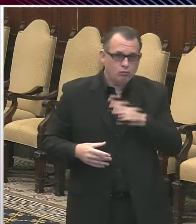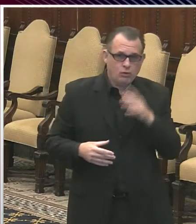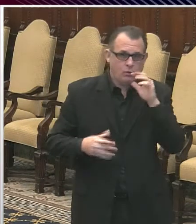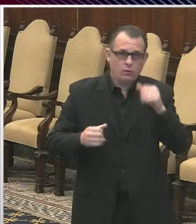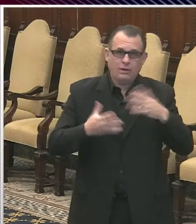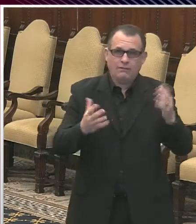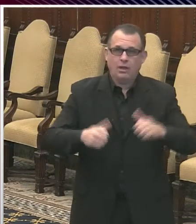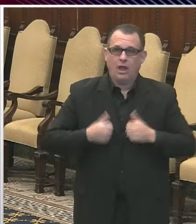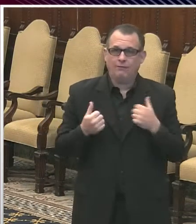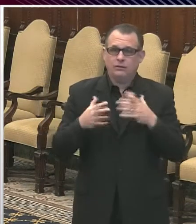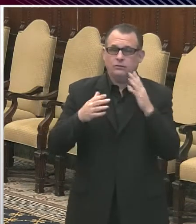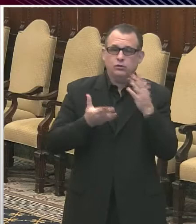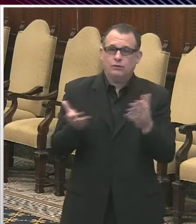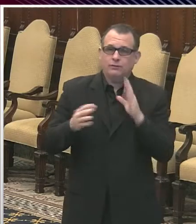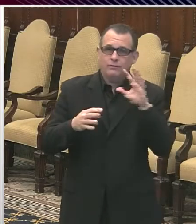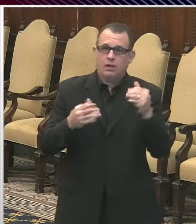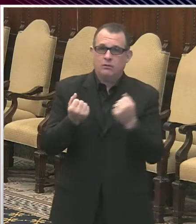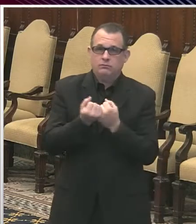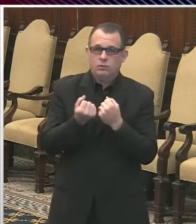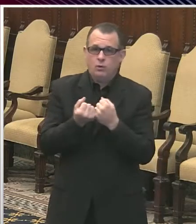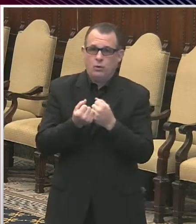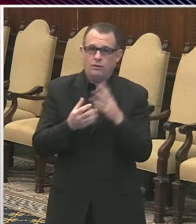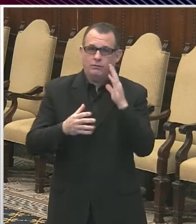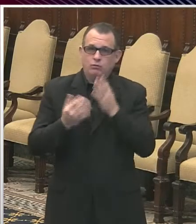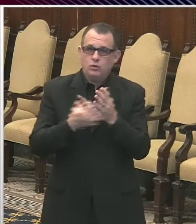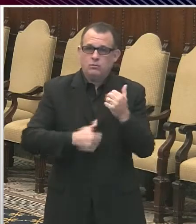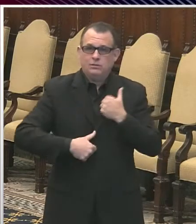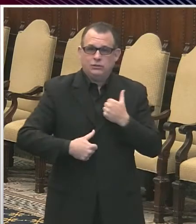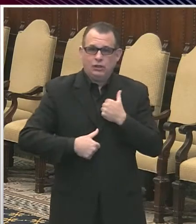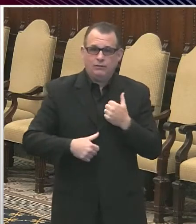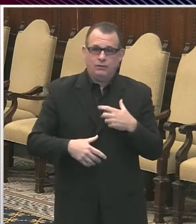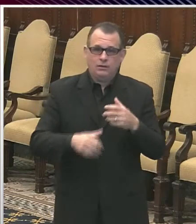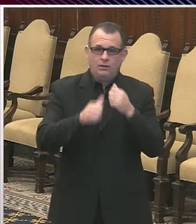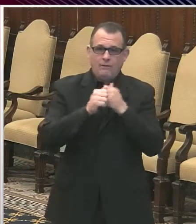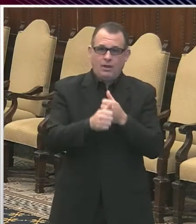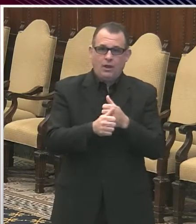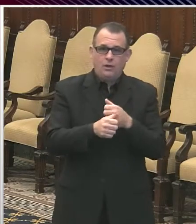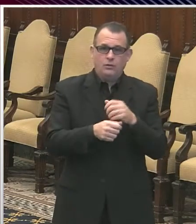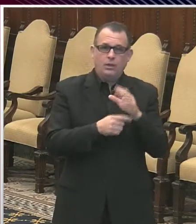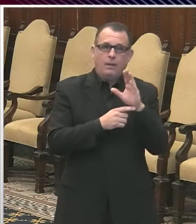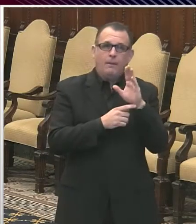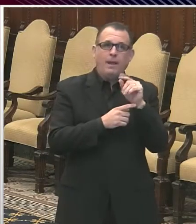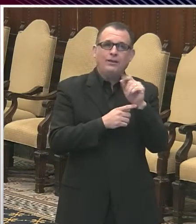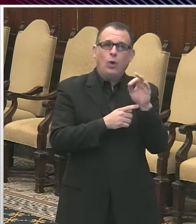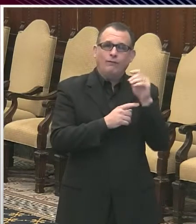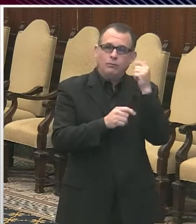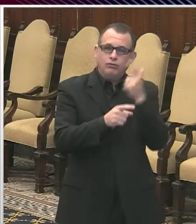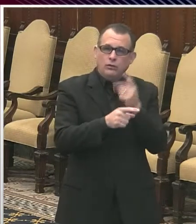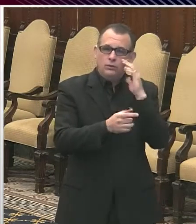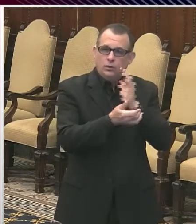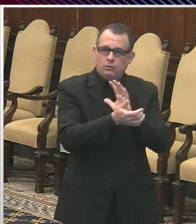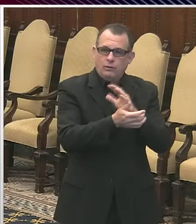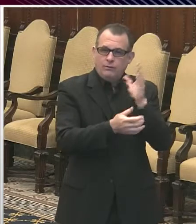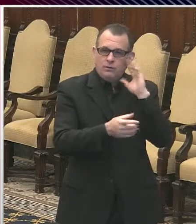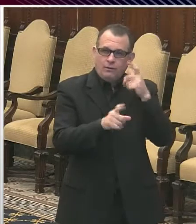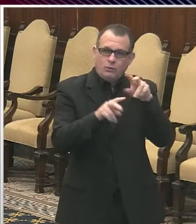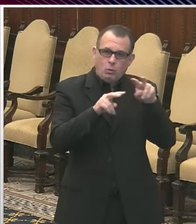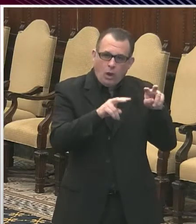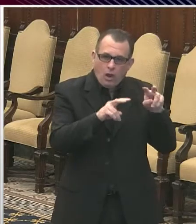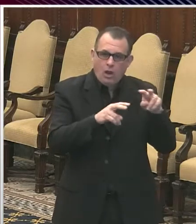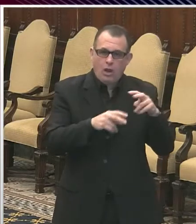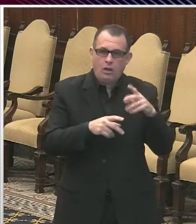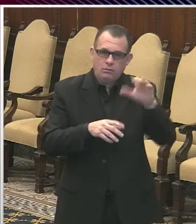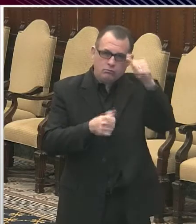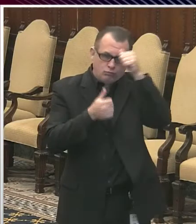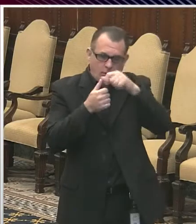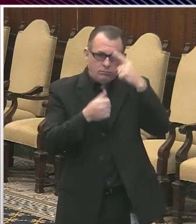in the U.S. military. I recently watched the series Band of Brothers again, and it was a dramatic reminder of the sacrifice so many Americans